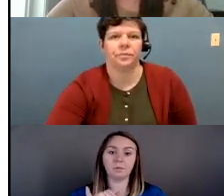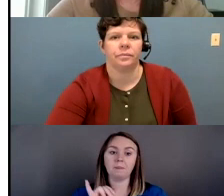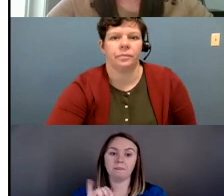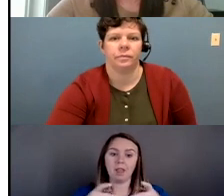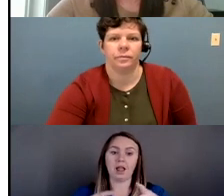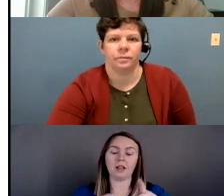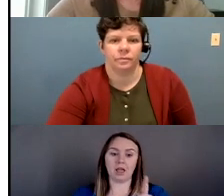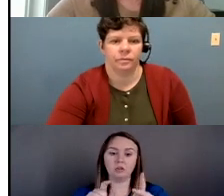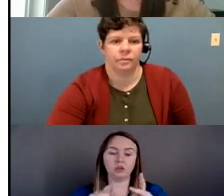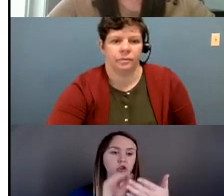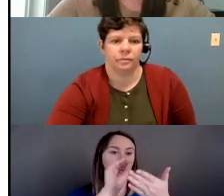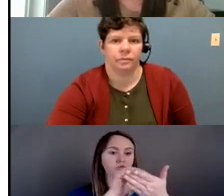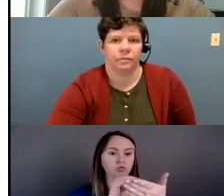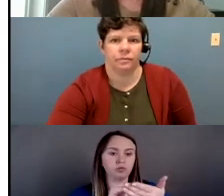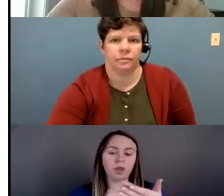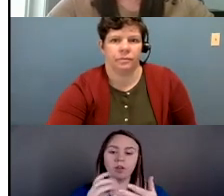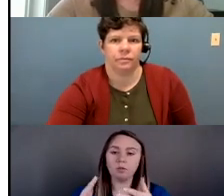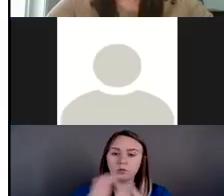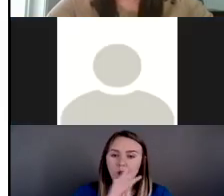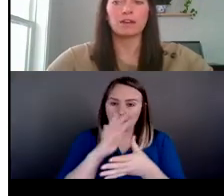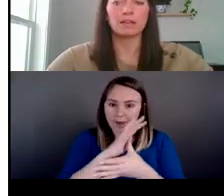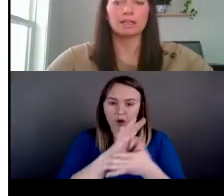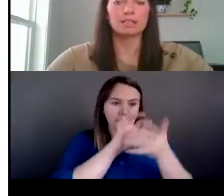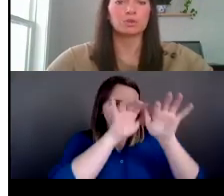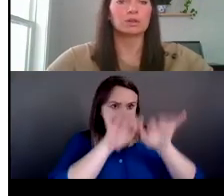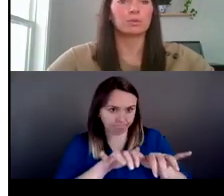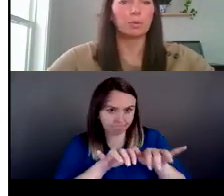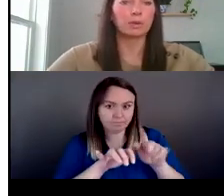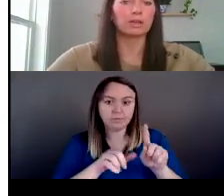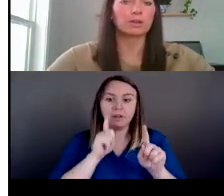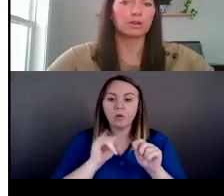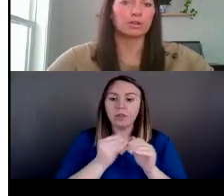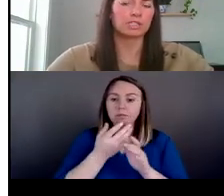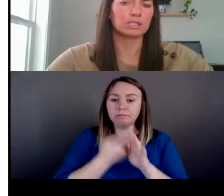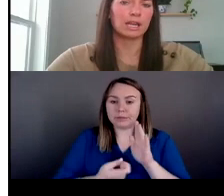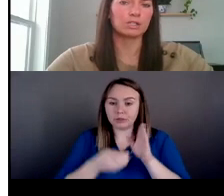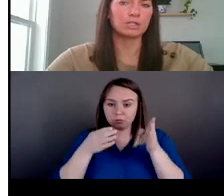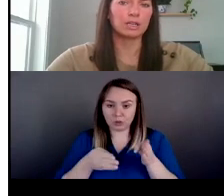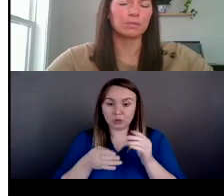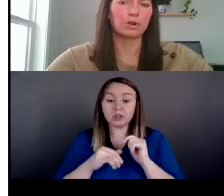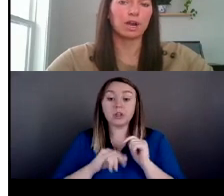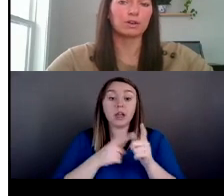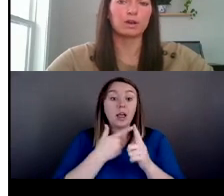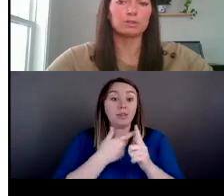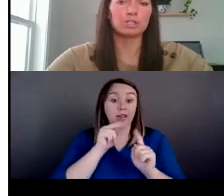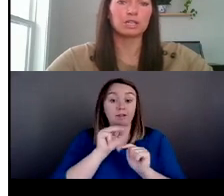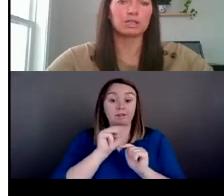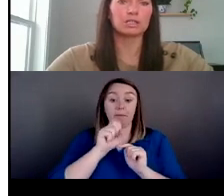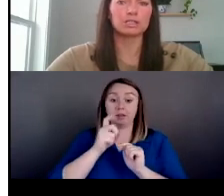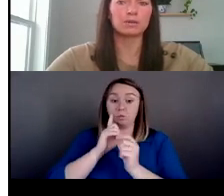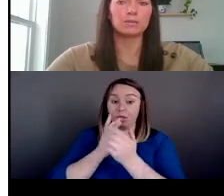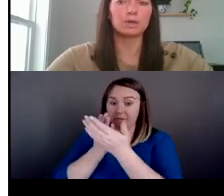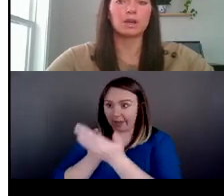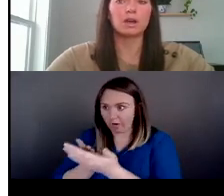into NamUs. So NamUs staff will then verify that case with the appropriate criminal justice agency prior to publishing it in